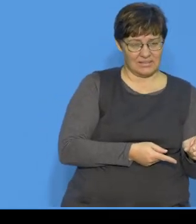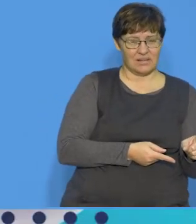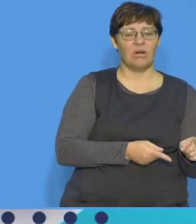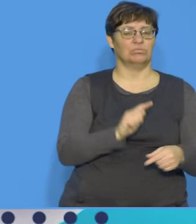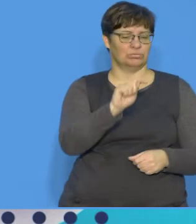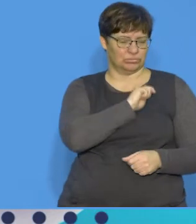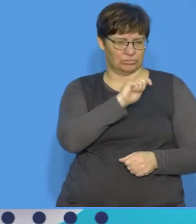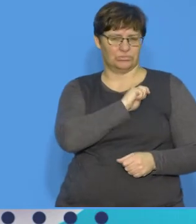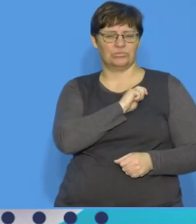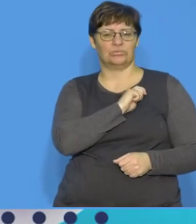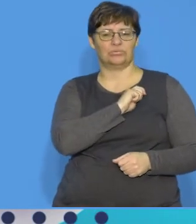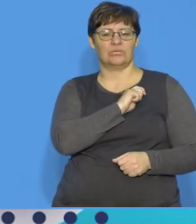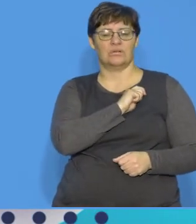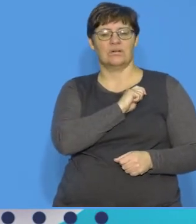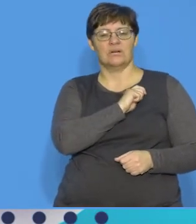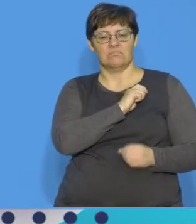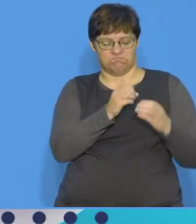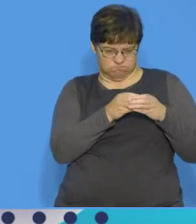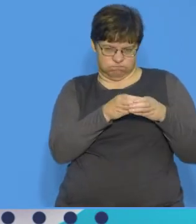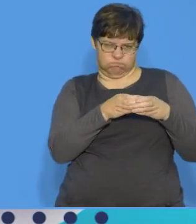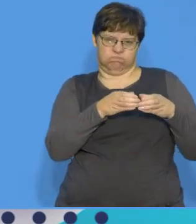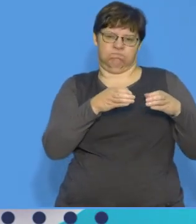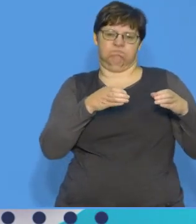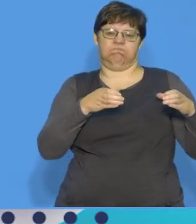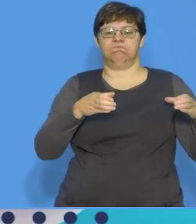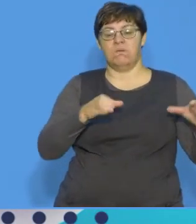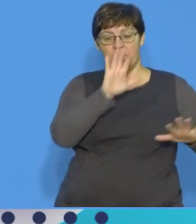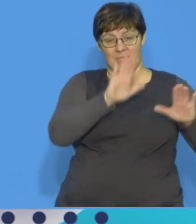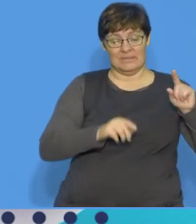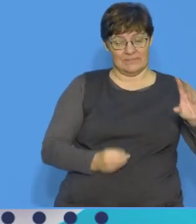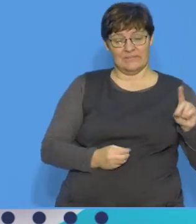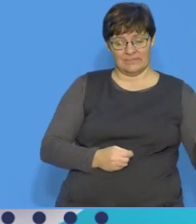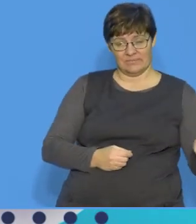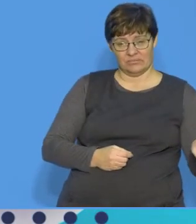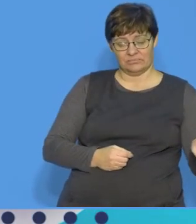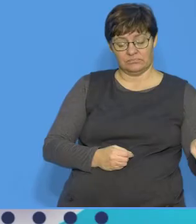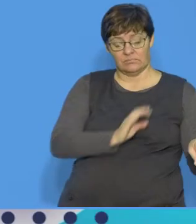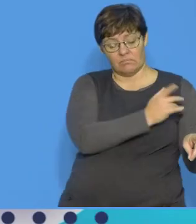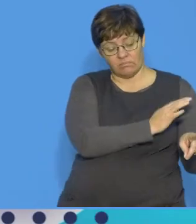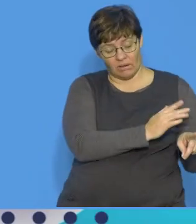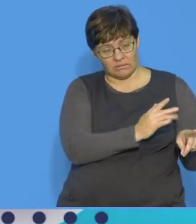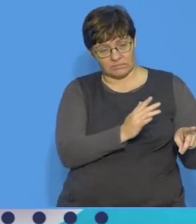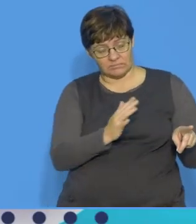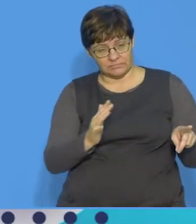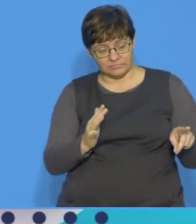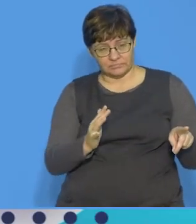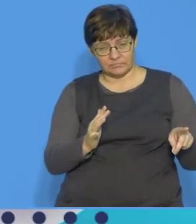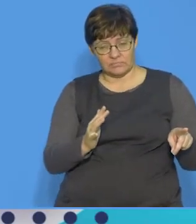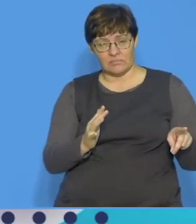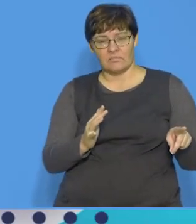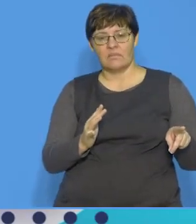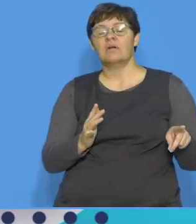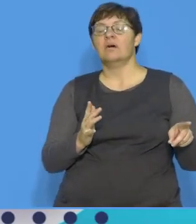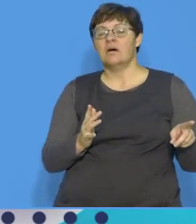definite expanding population pattern. By the time the South African population